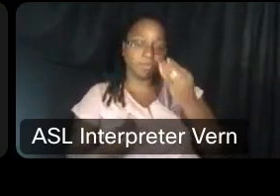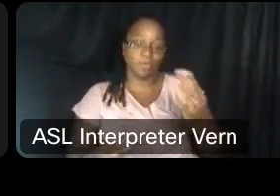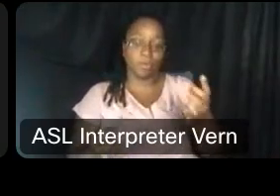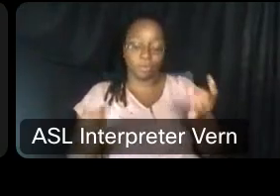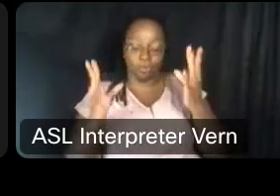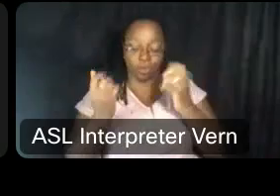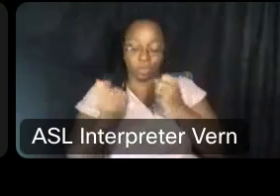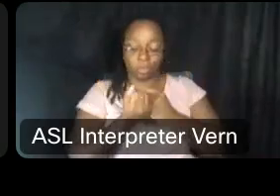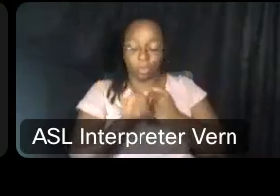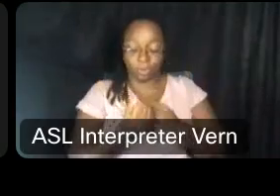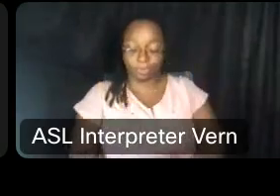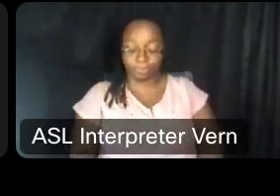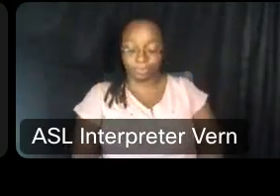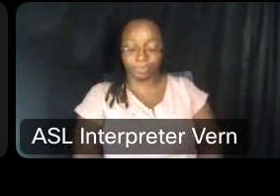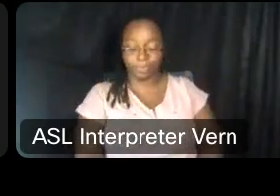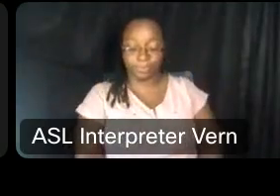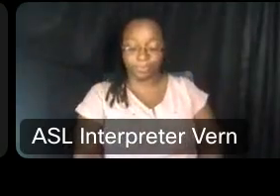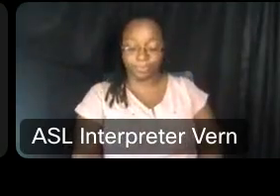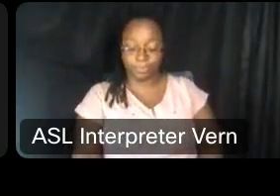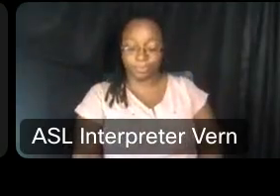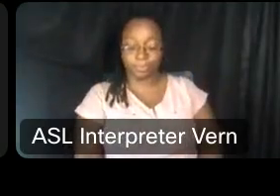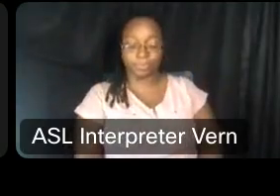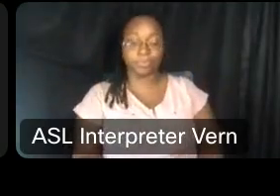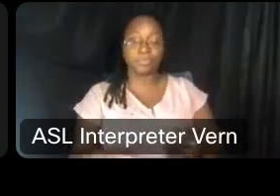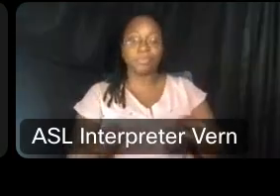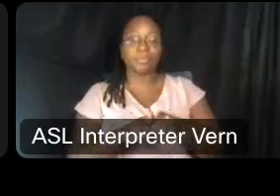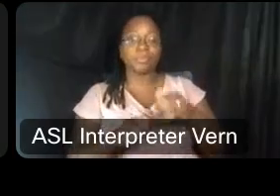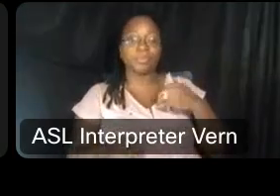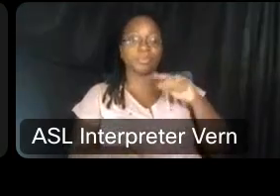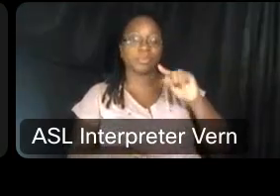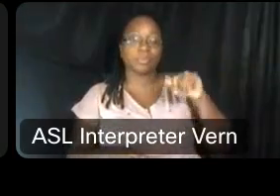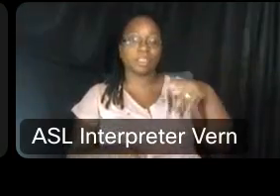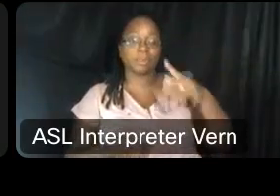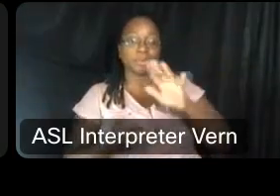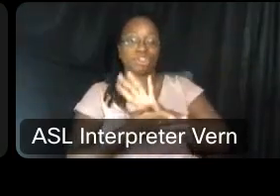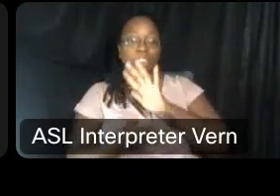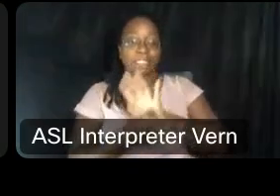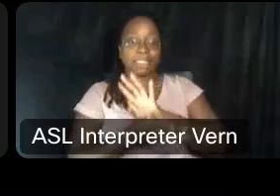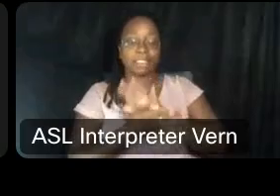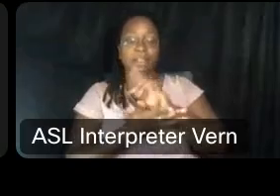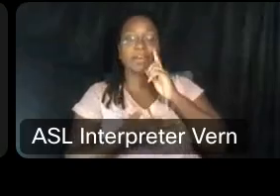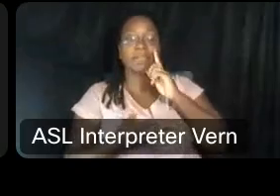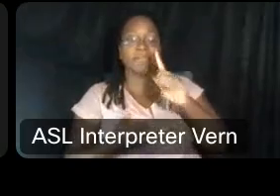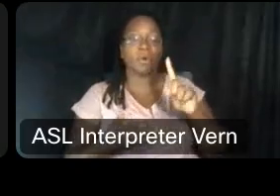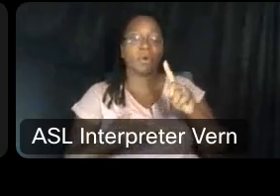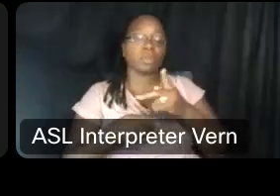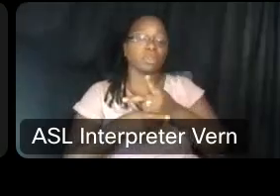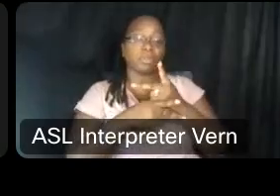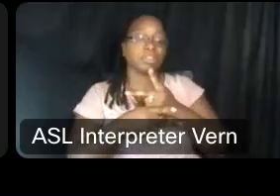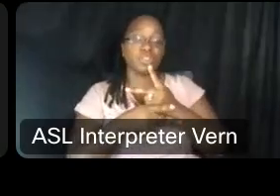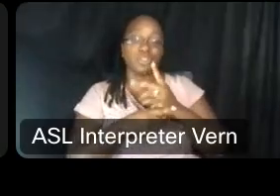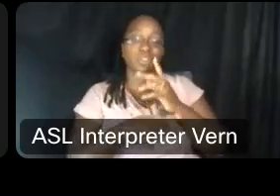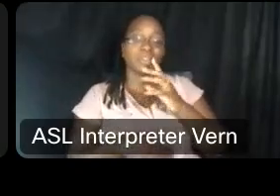We also have a tip sheet that looks at supervision reflection or